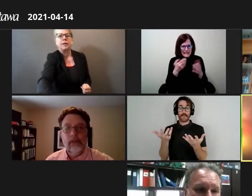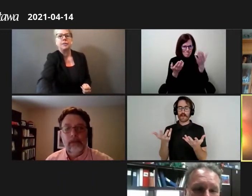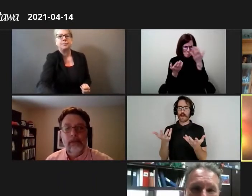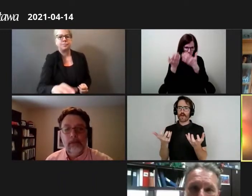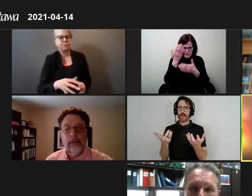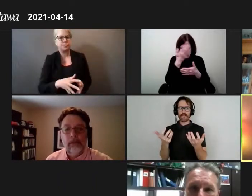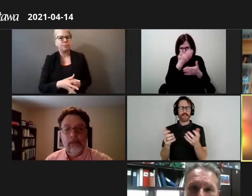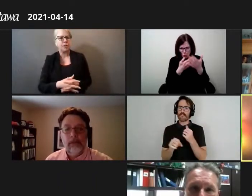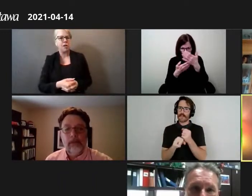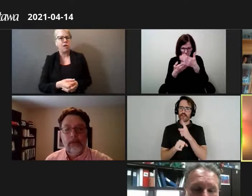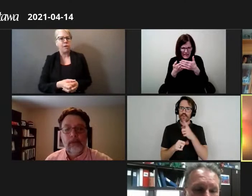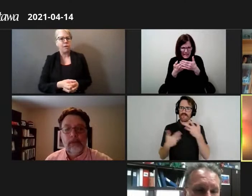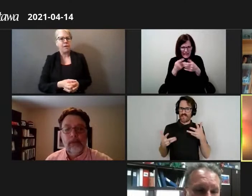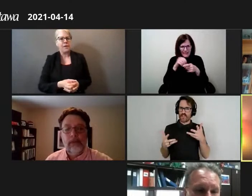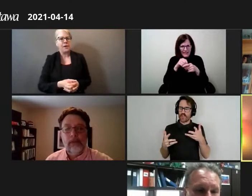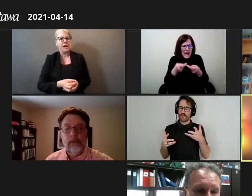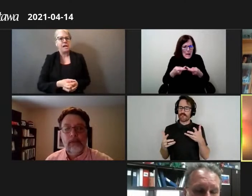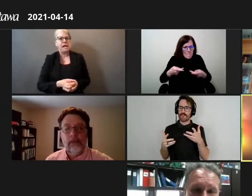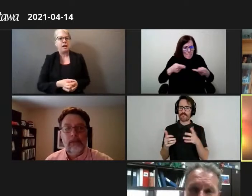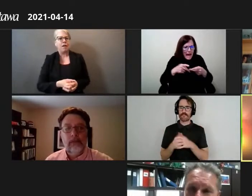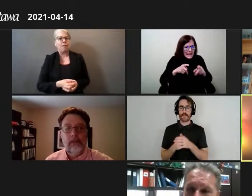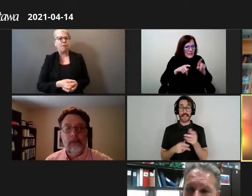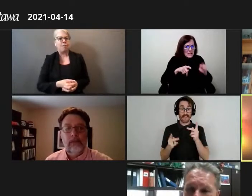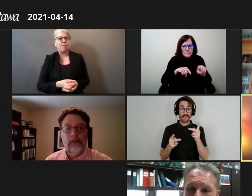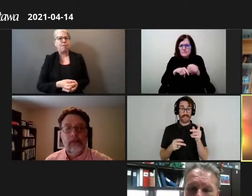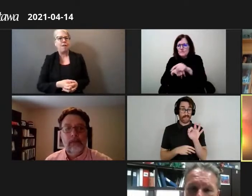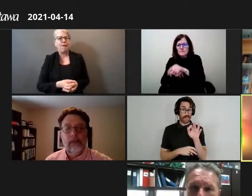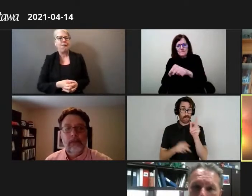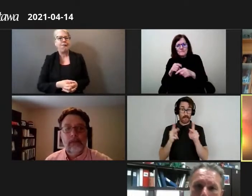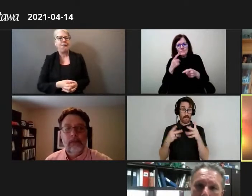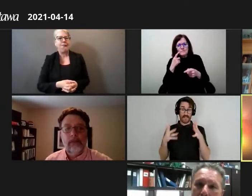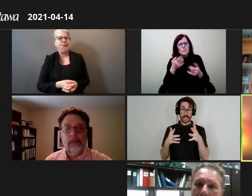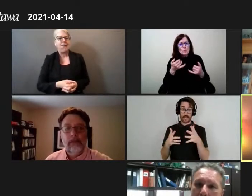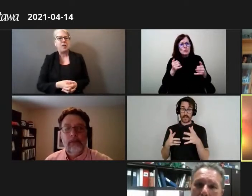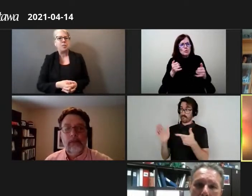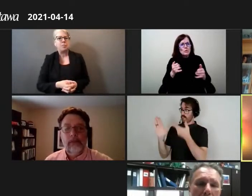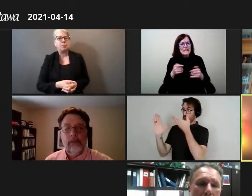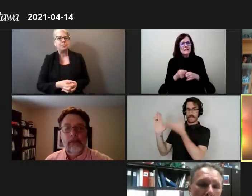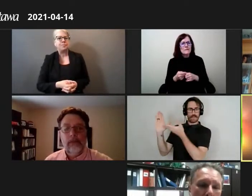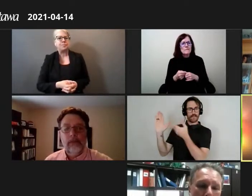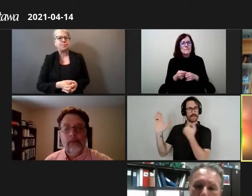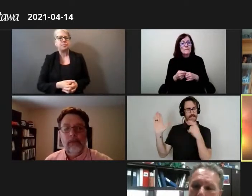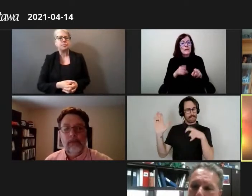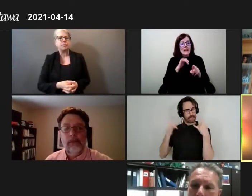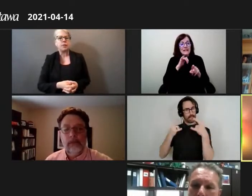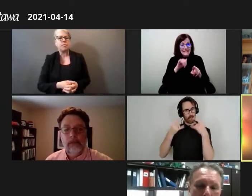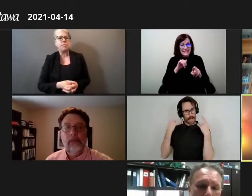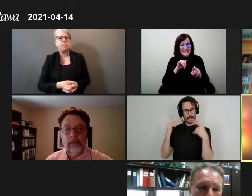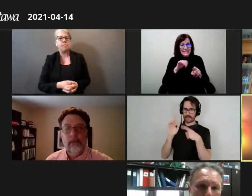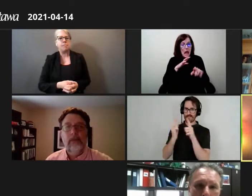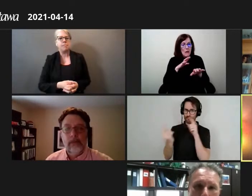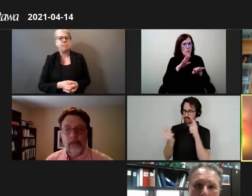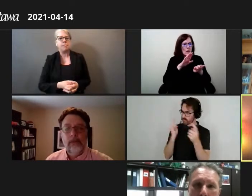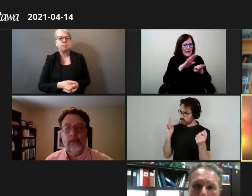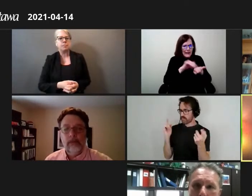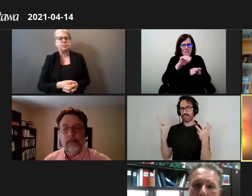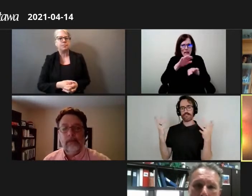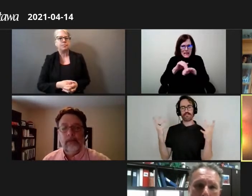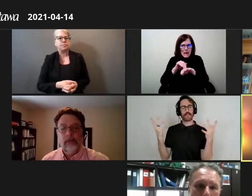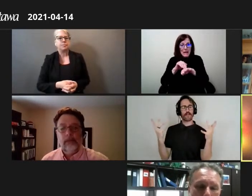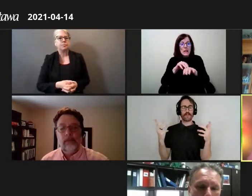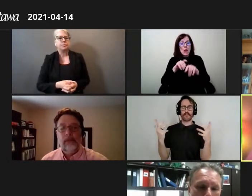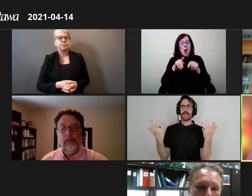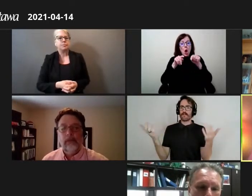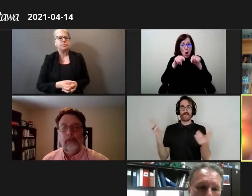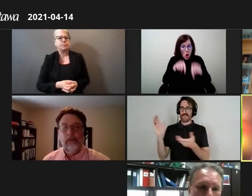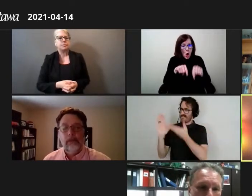just think, you know, if people are reminded, it's right there, it says wear a mask, you know, avoid, you know, being too close,